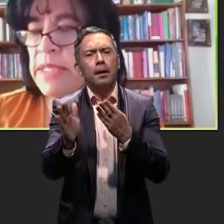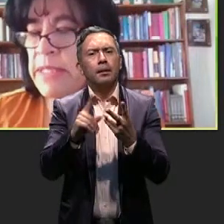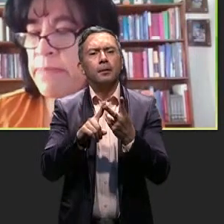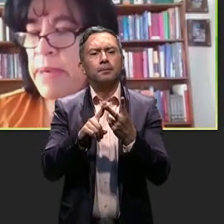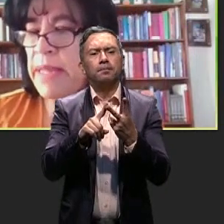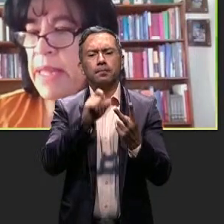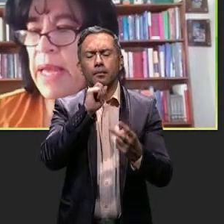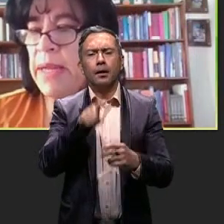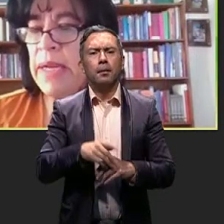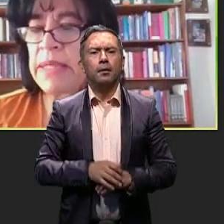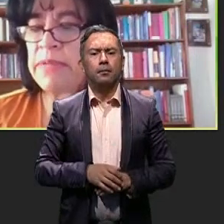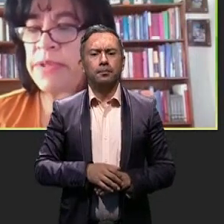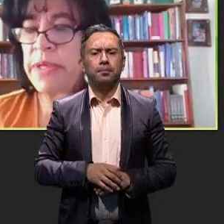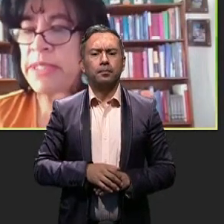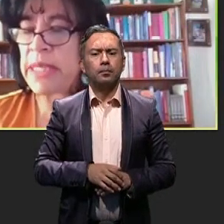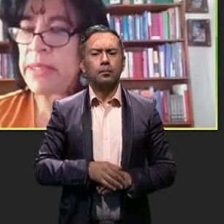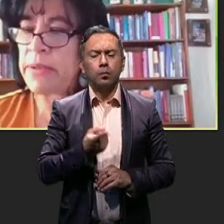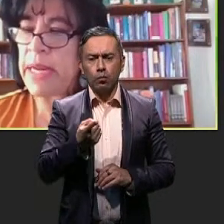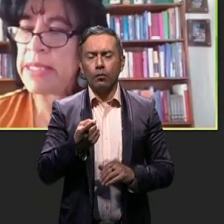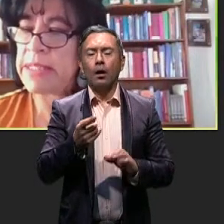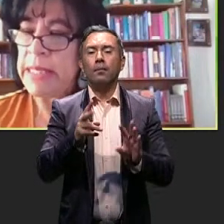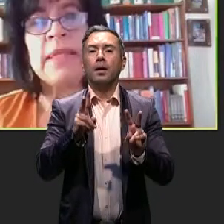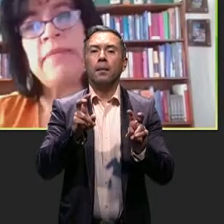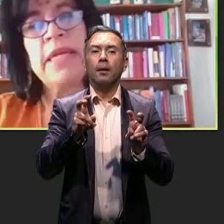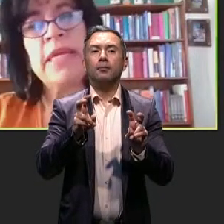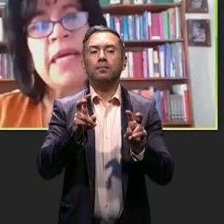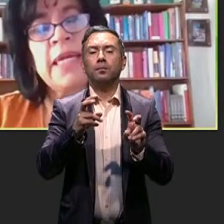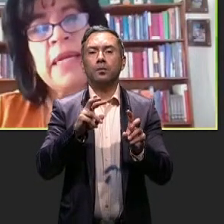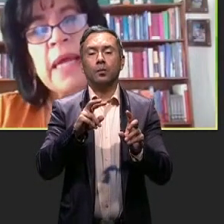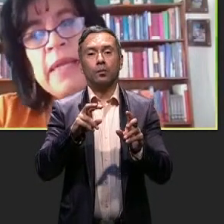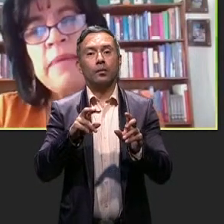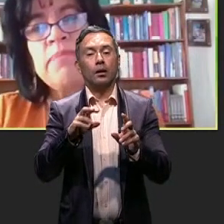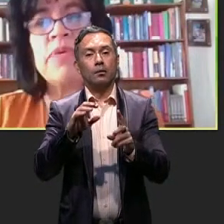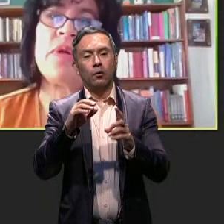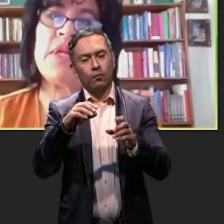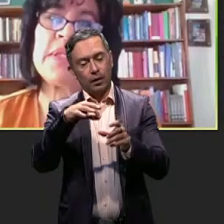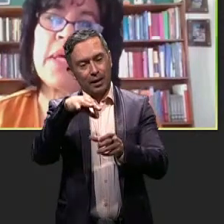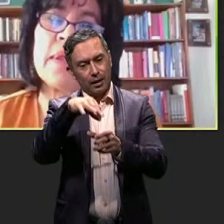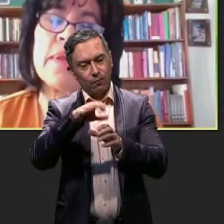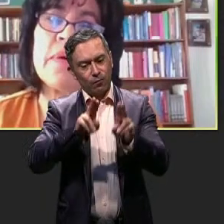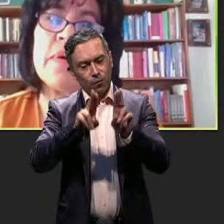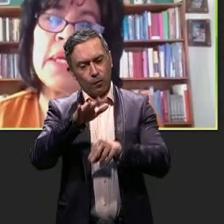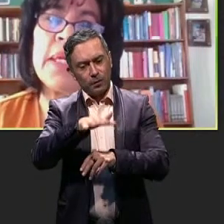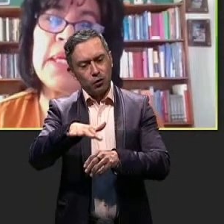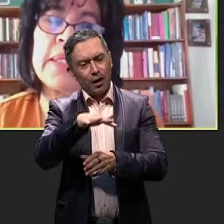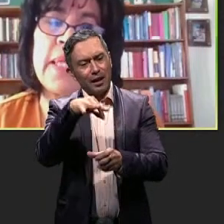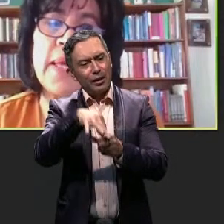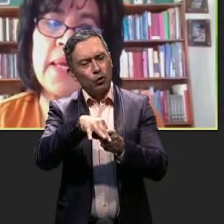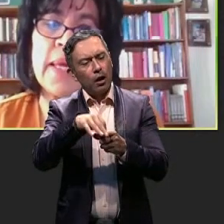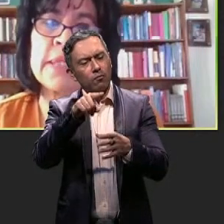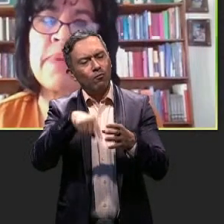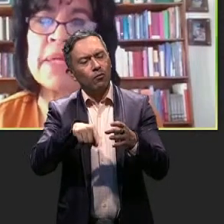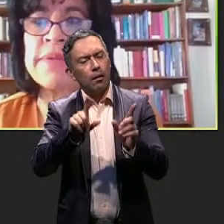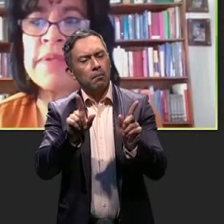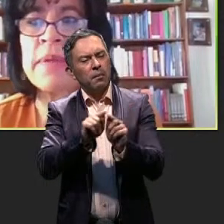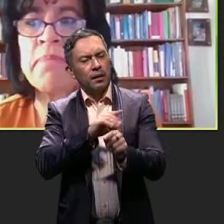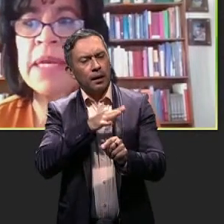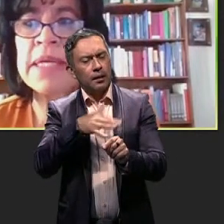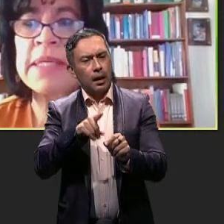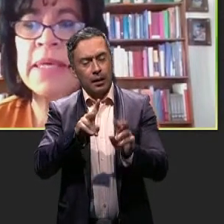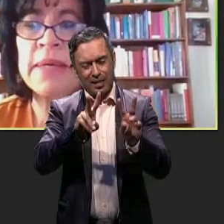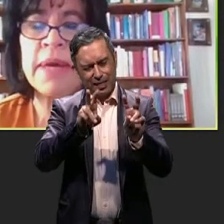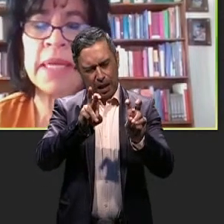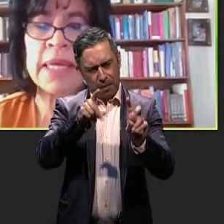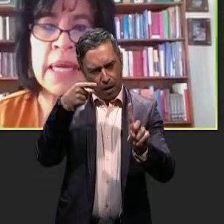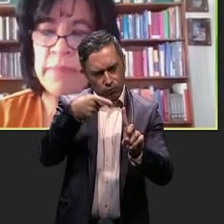like to know about your perspectives regarding the recommendations of the electoral